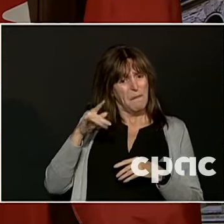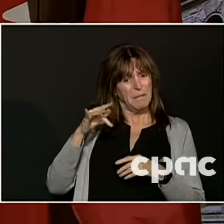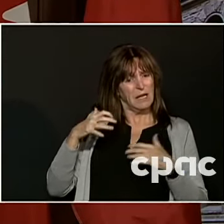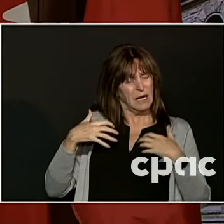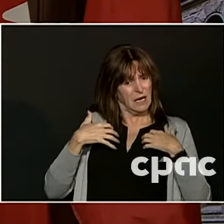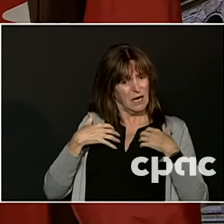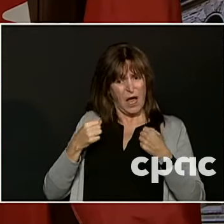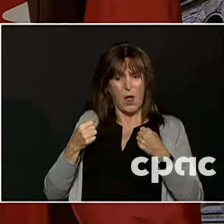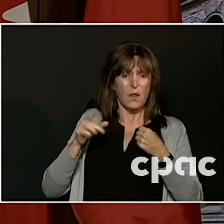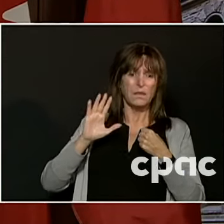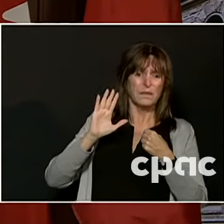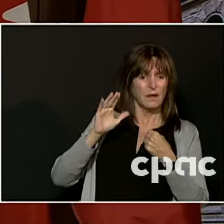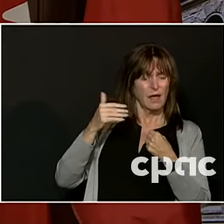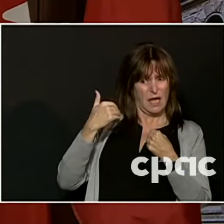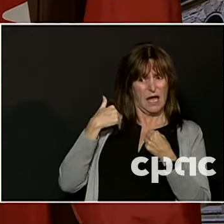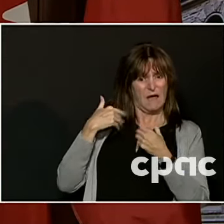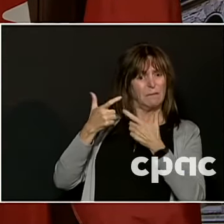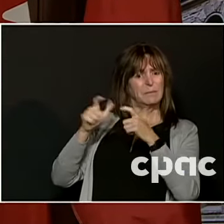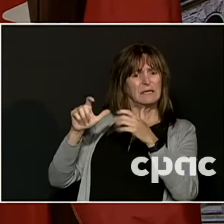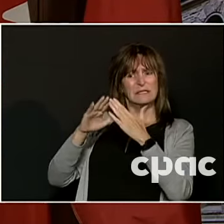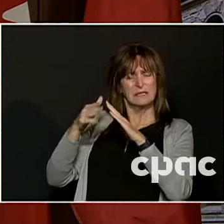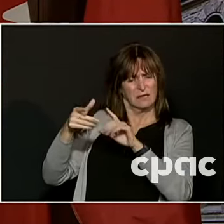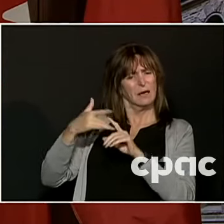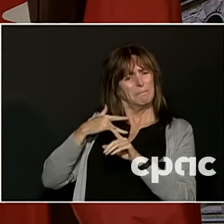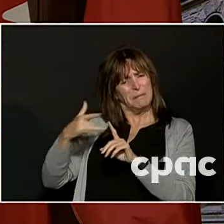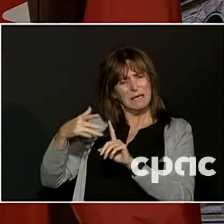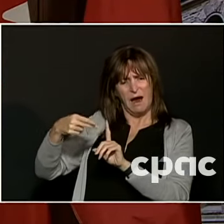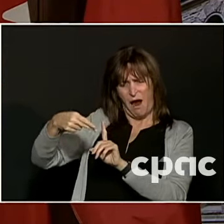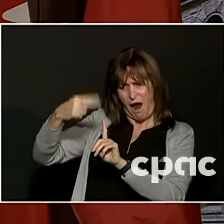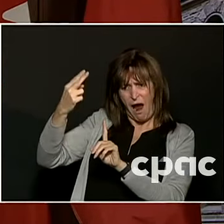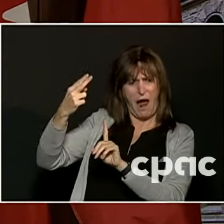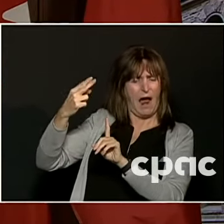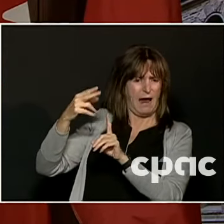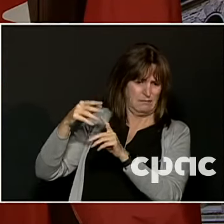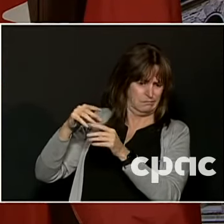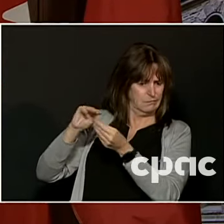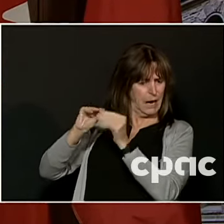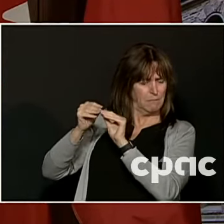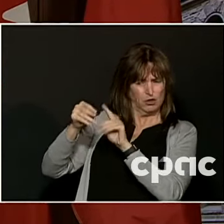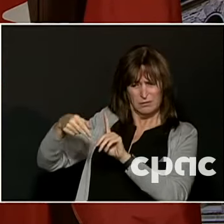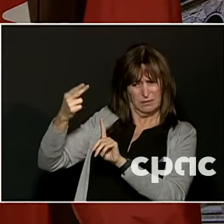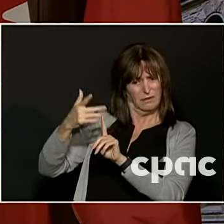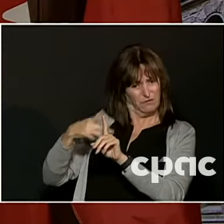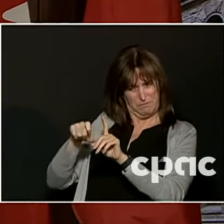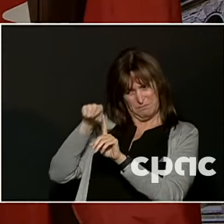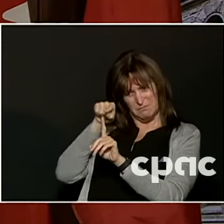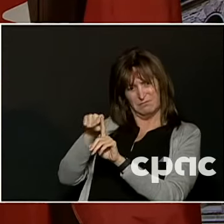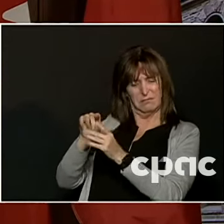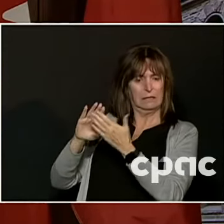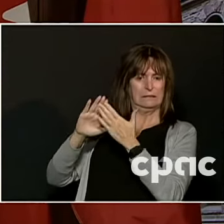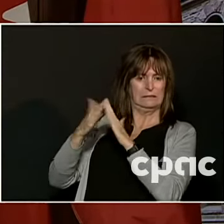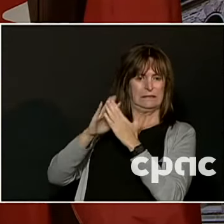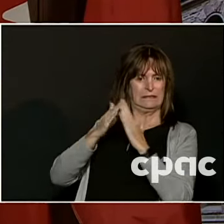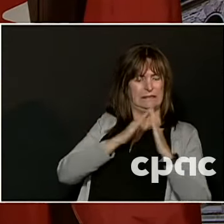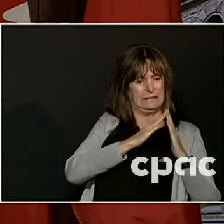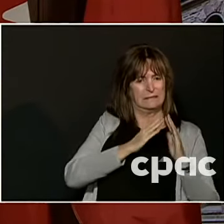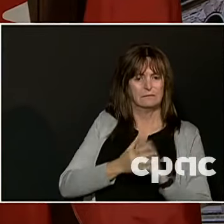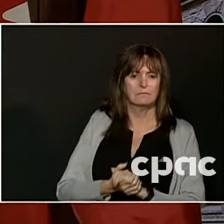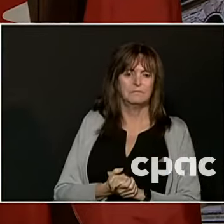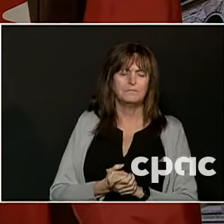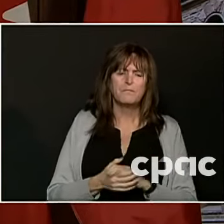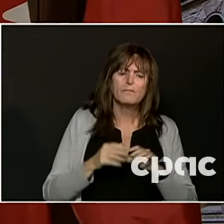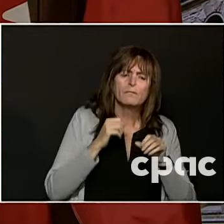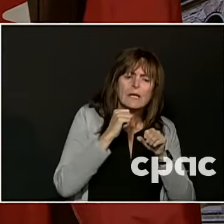in all of those cities. I think it's also important to note here that if you look at, we've called out the statistics here for a number of the individual public health